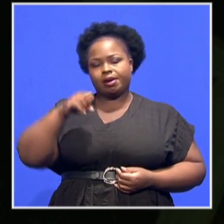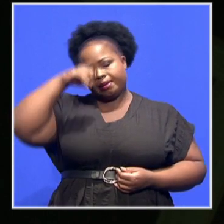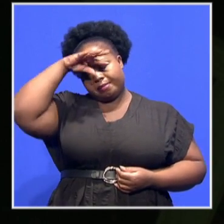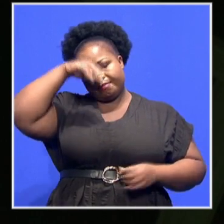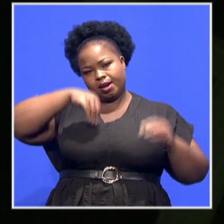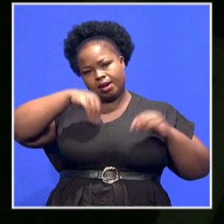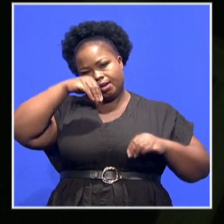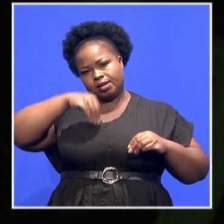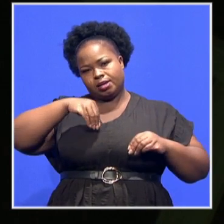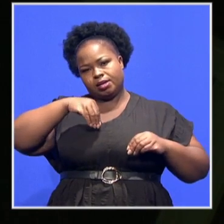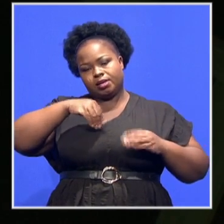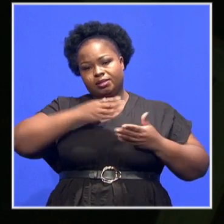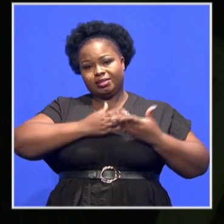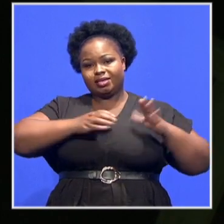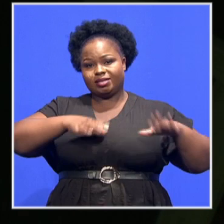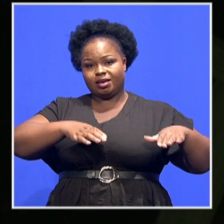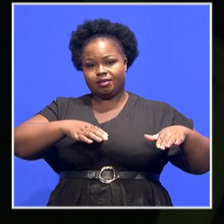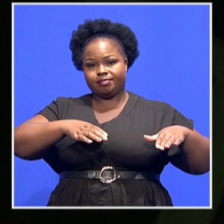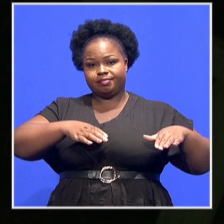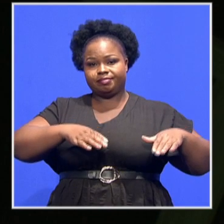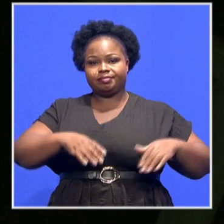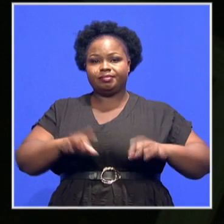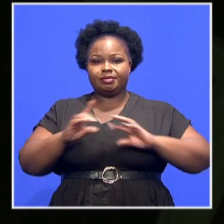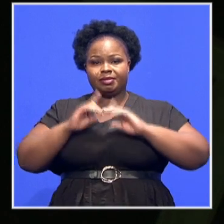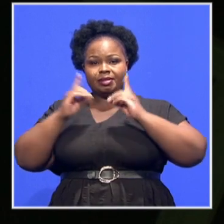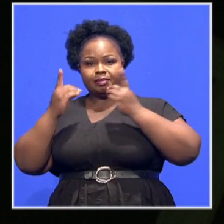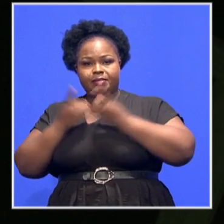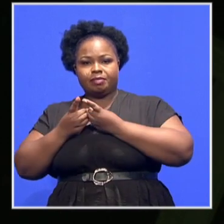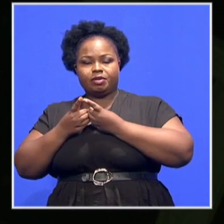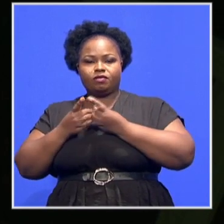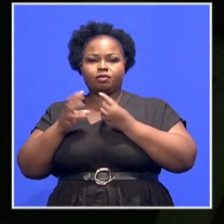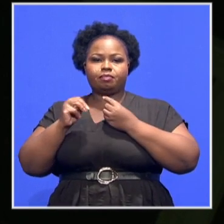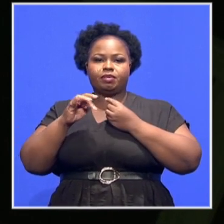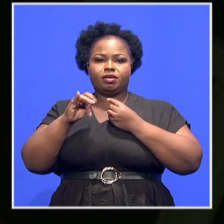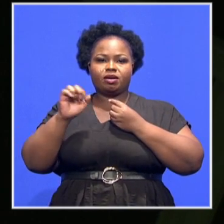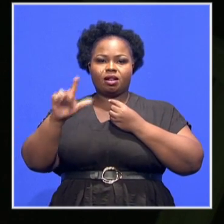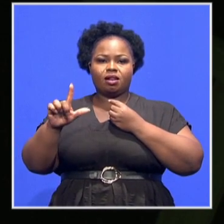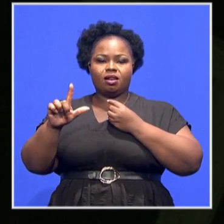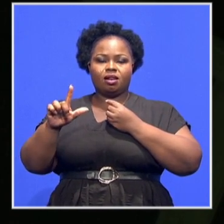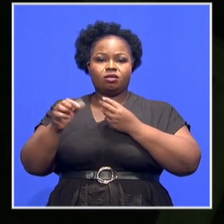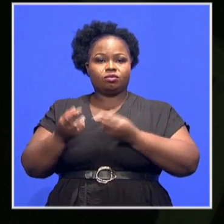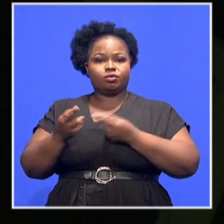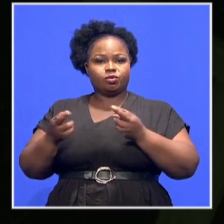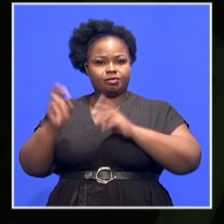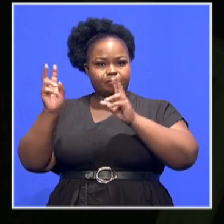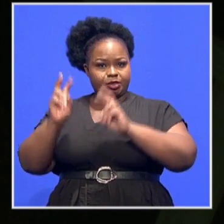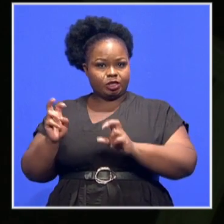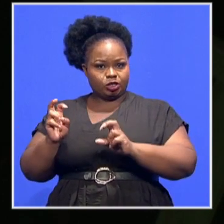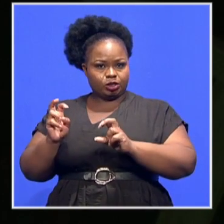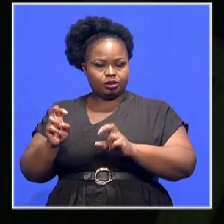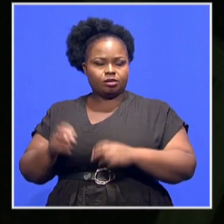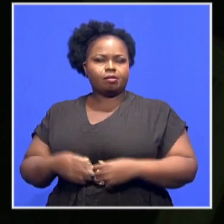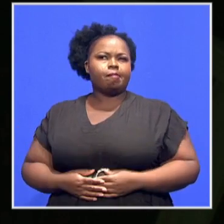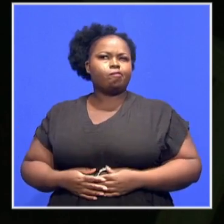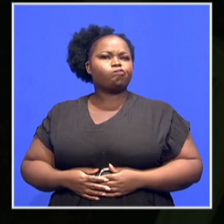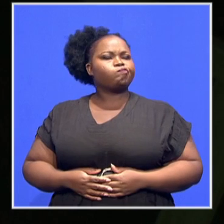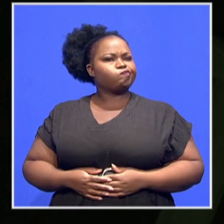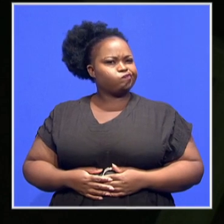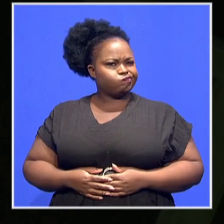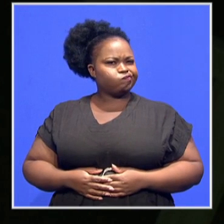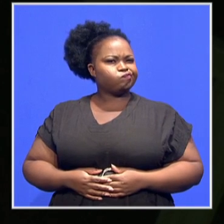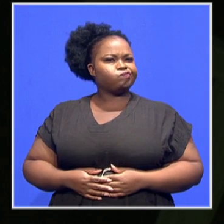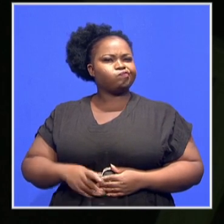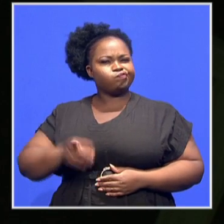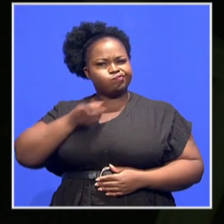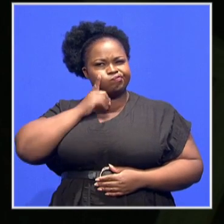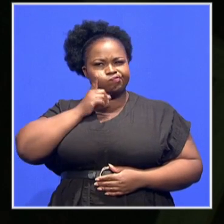industry, our Department of Mineral Resources and Energy, has looked at other precedents in